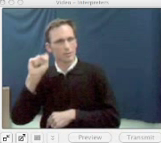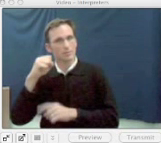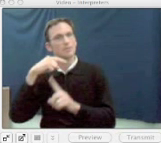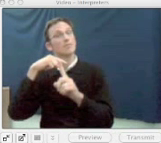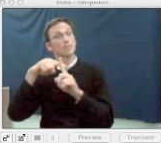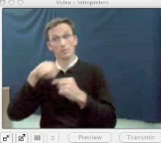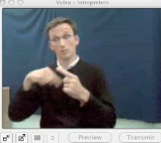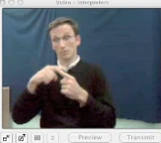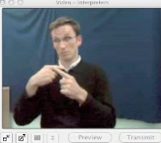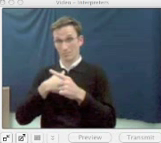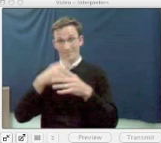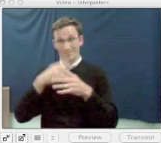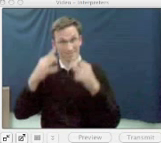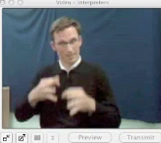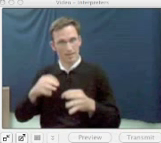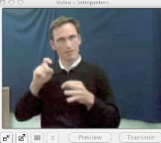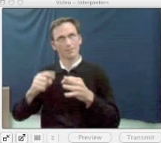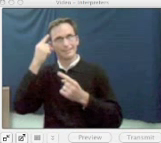decisions.